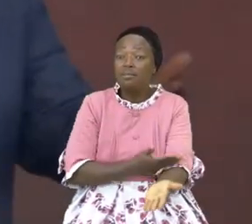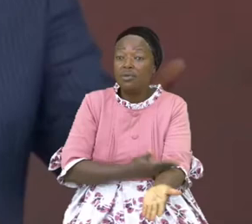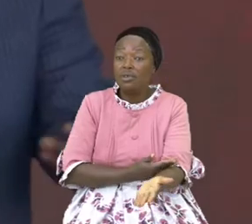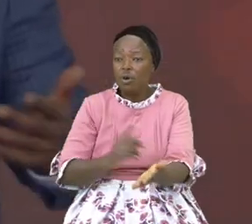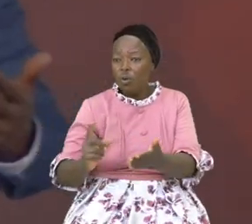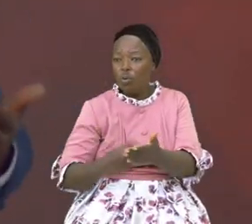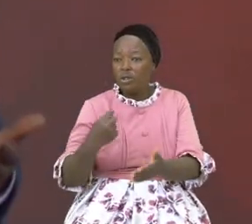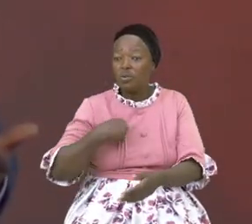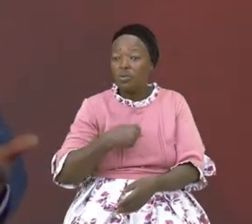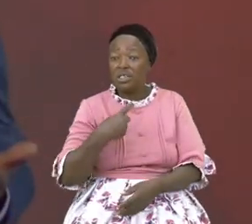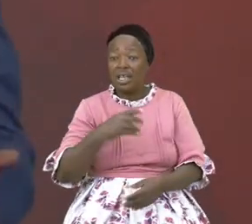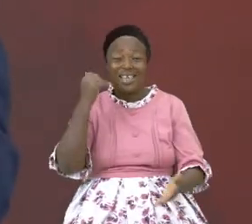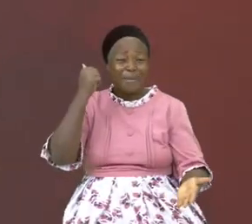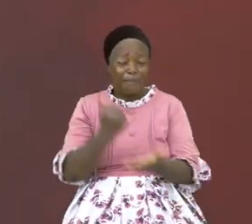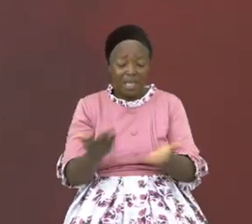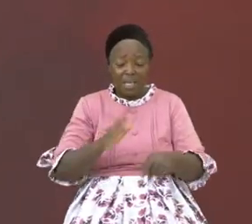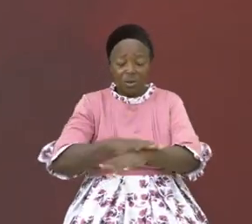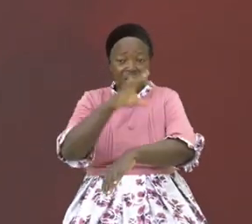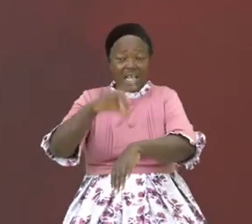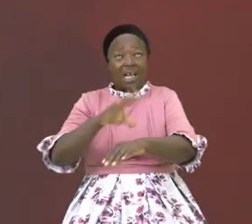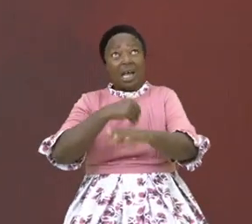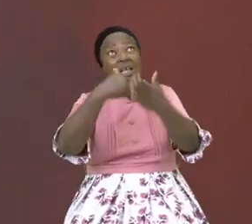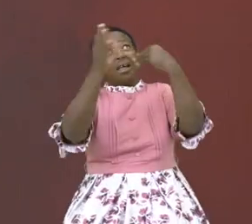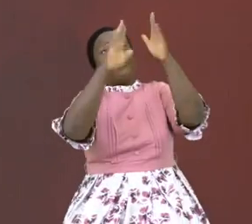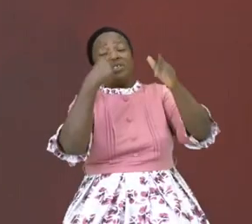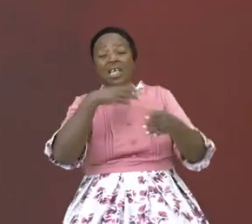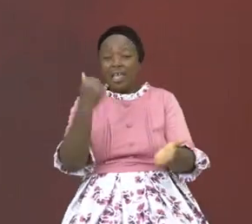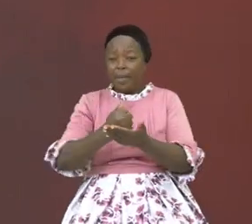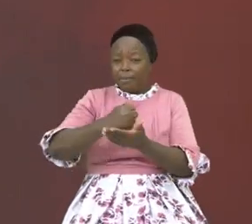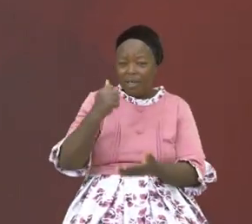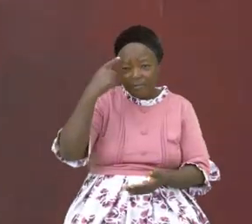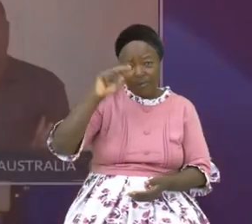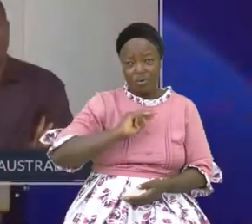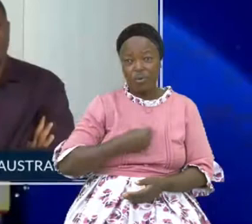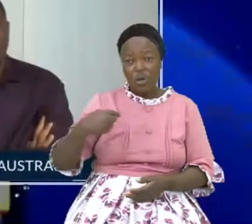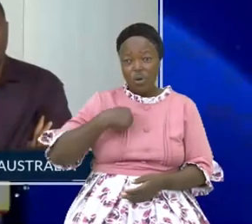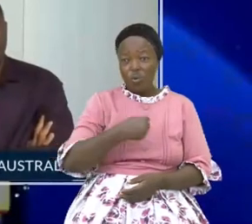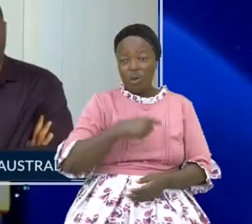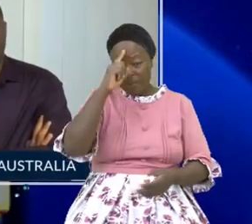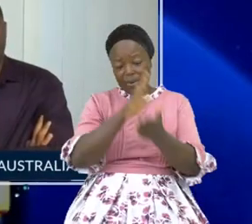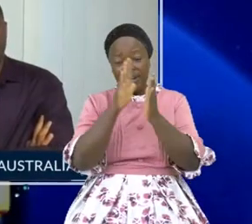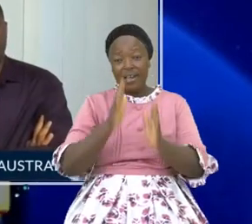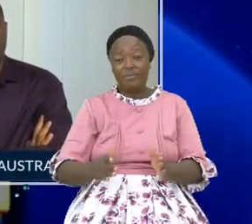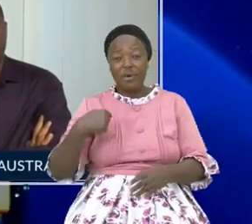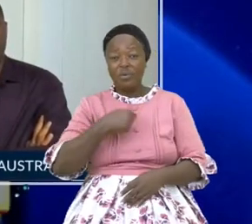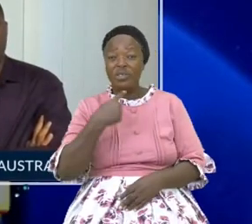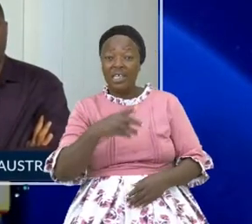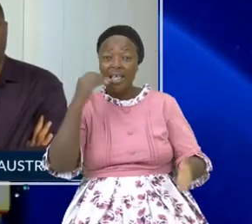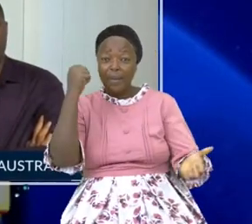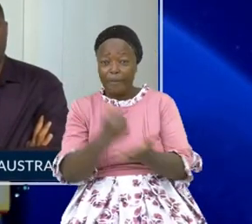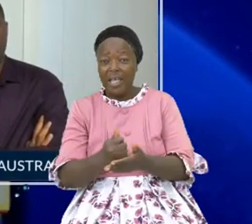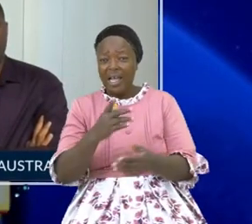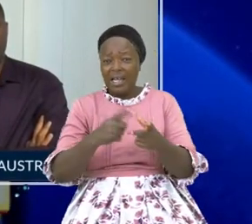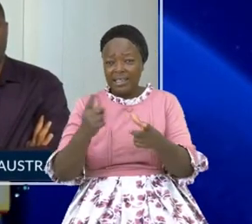once we say amen on earth, and heaven says amen, we believers will say amen, and